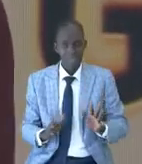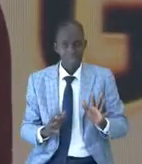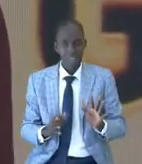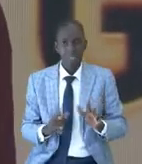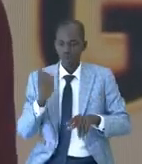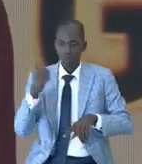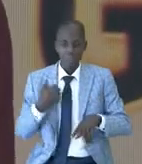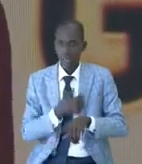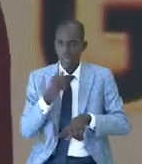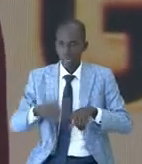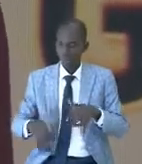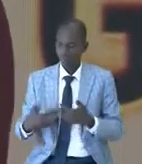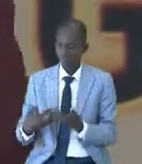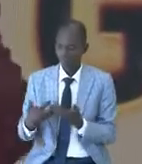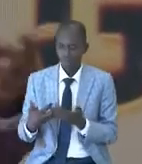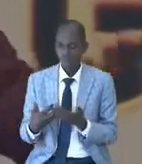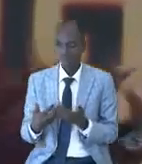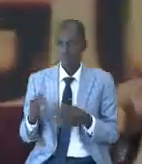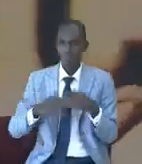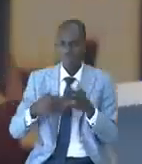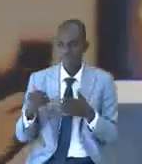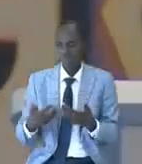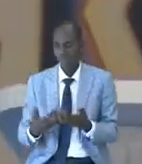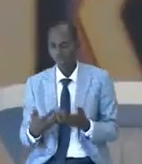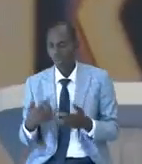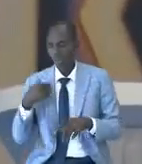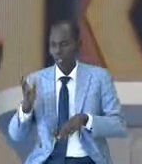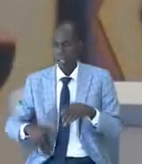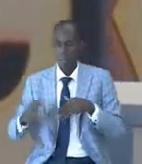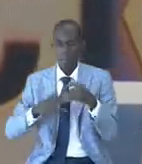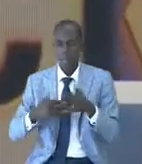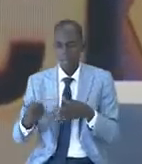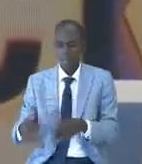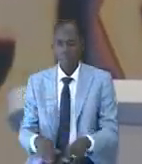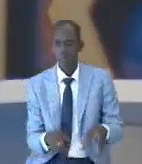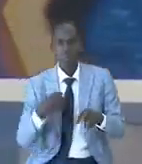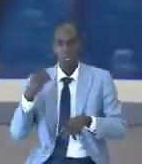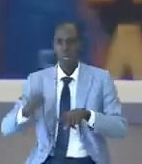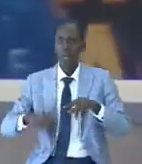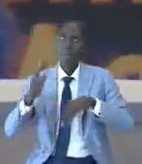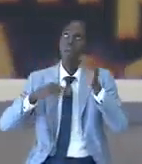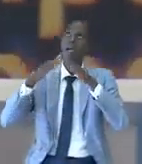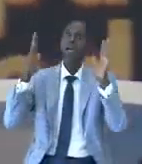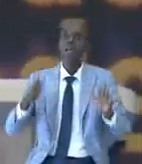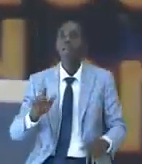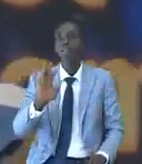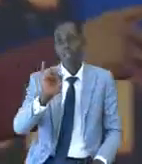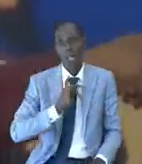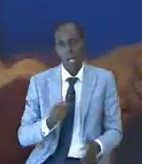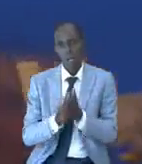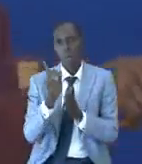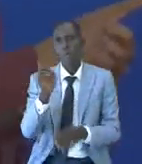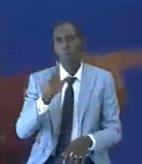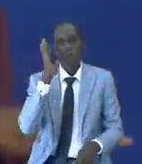We cannot construct the road. We cannot build the buildings. Where are we going to live? How